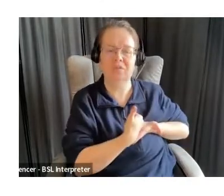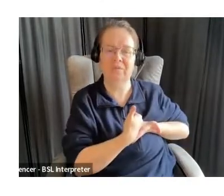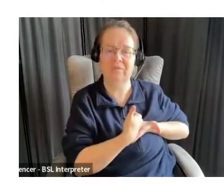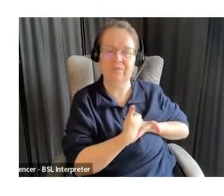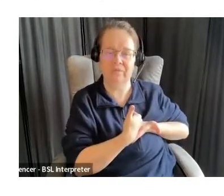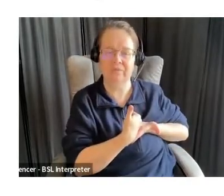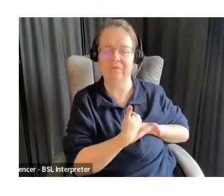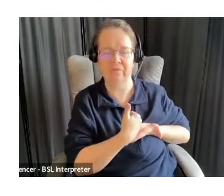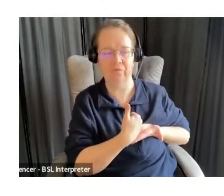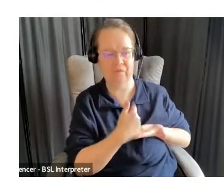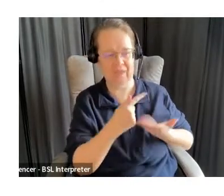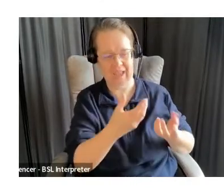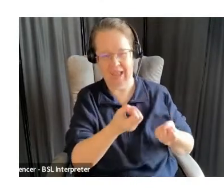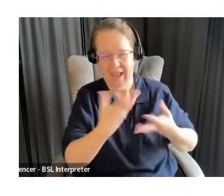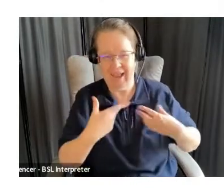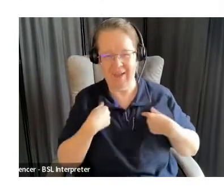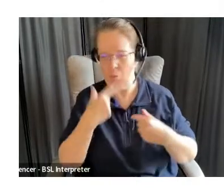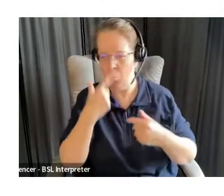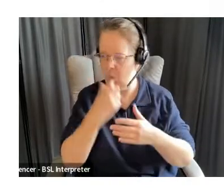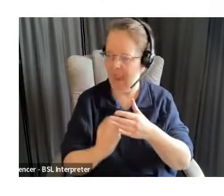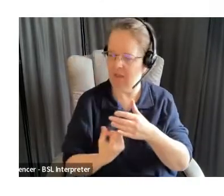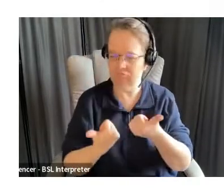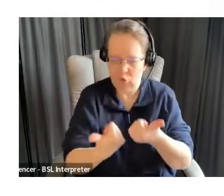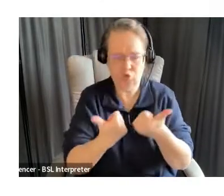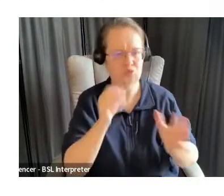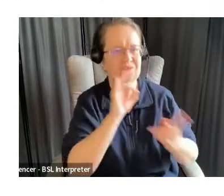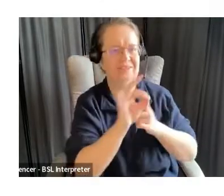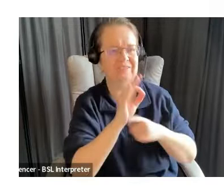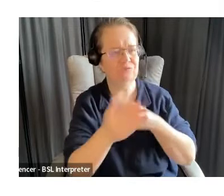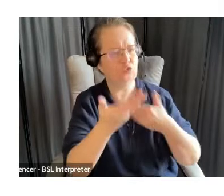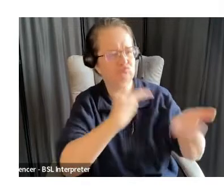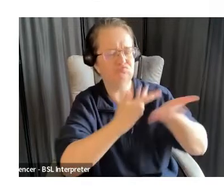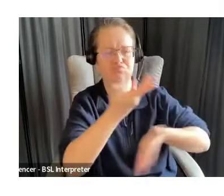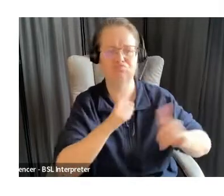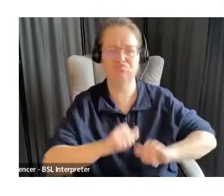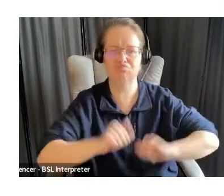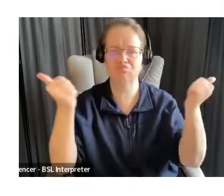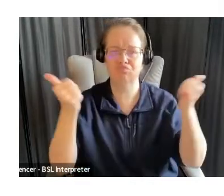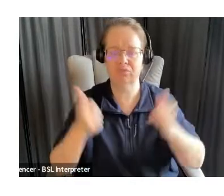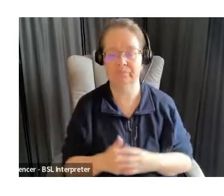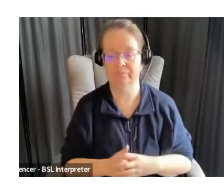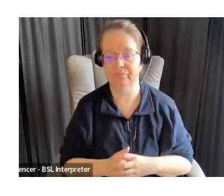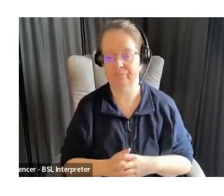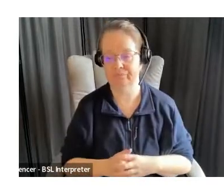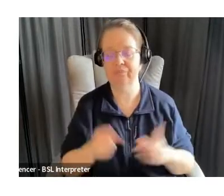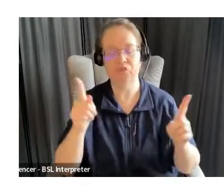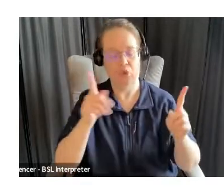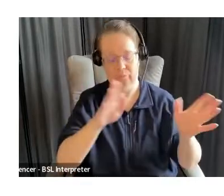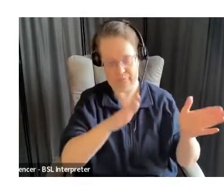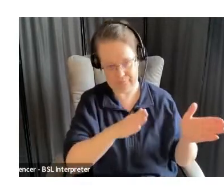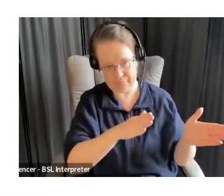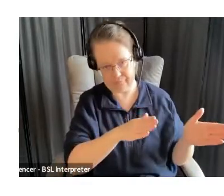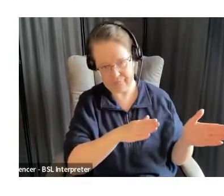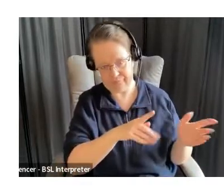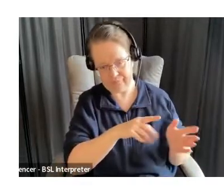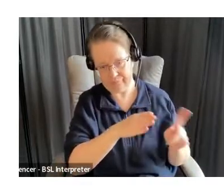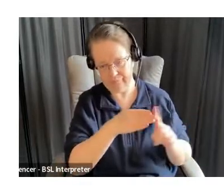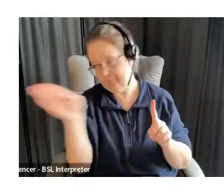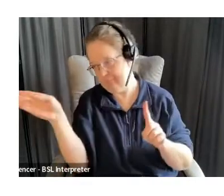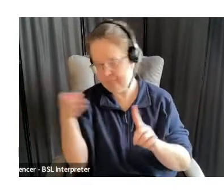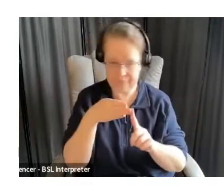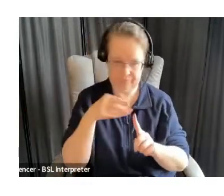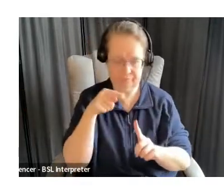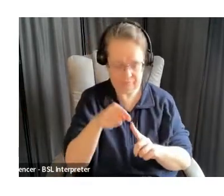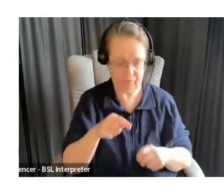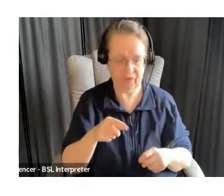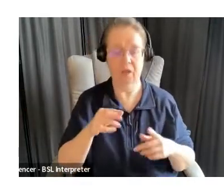and how it will allow you to thrive in the interview. So back to adjustments. This is all, of course, before